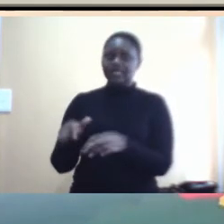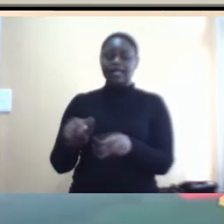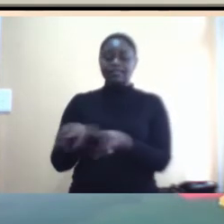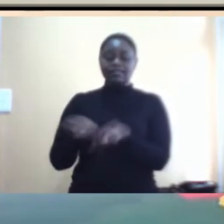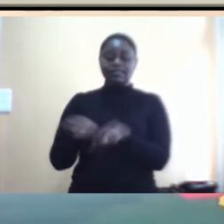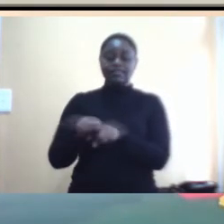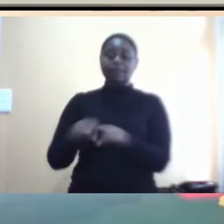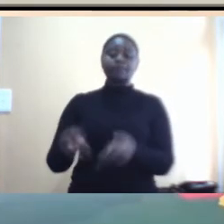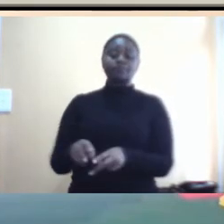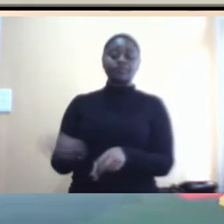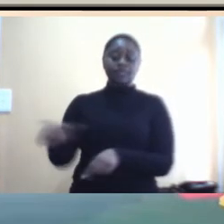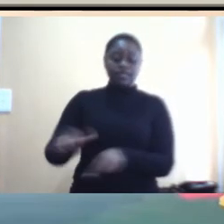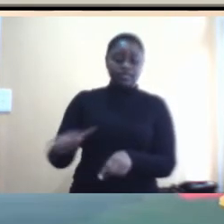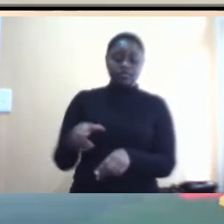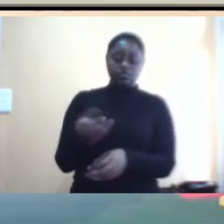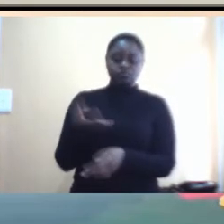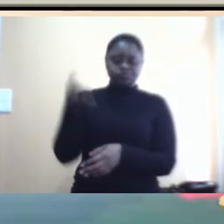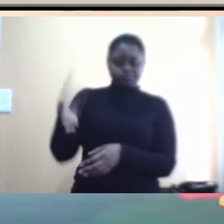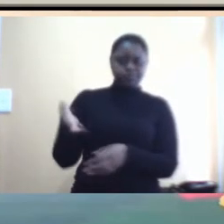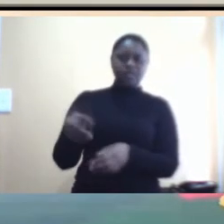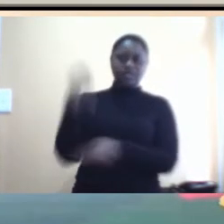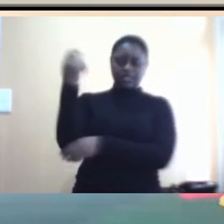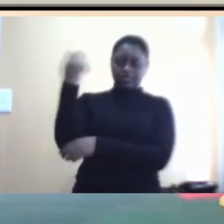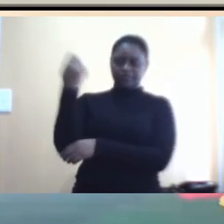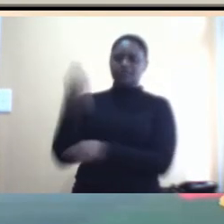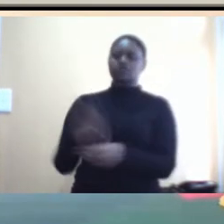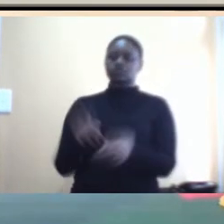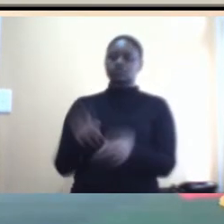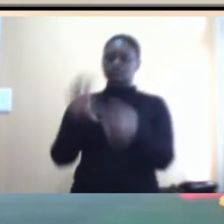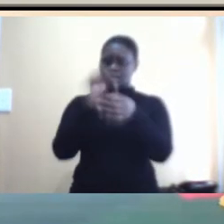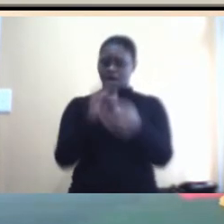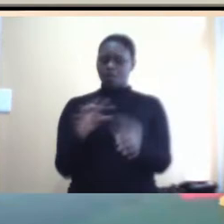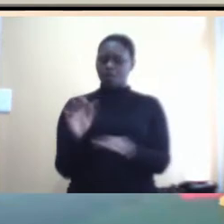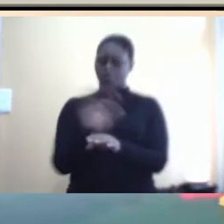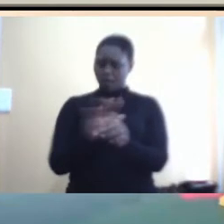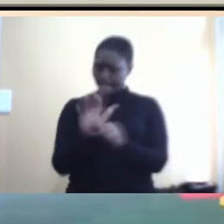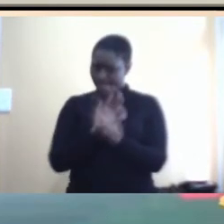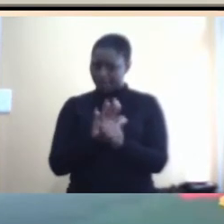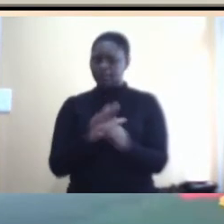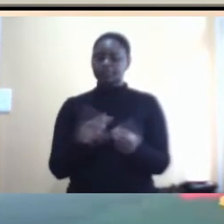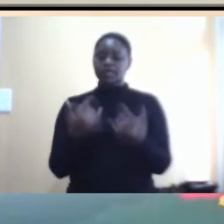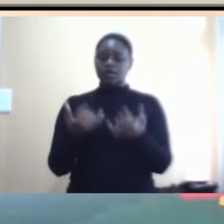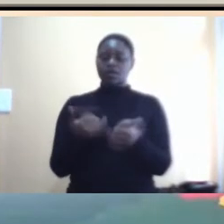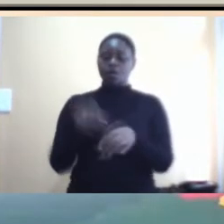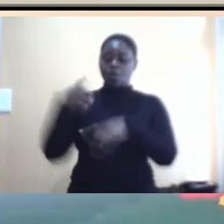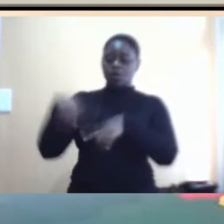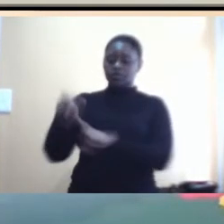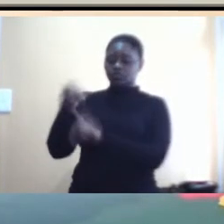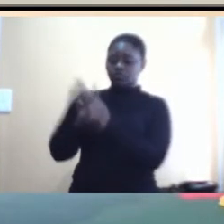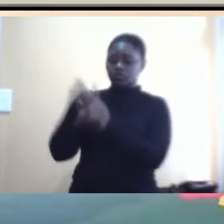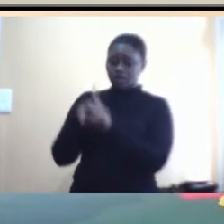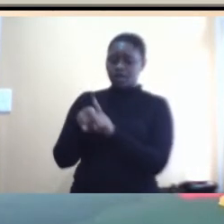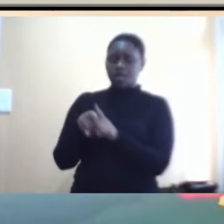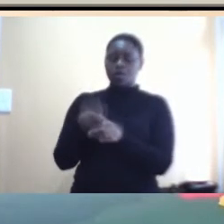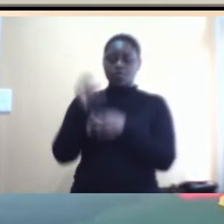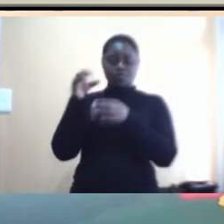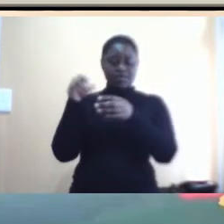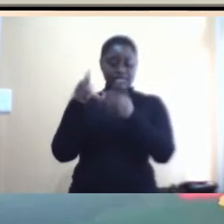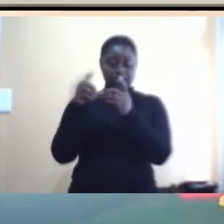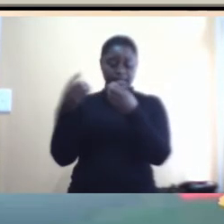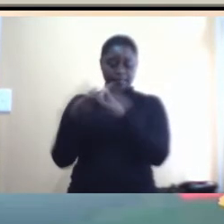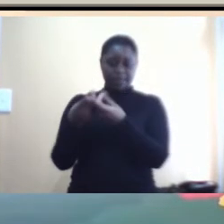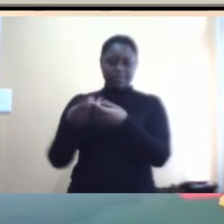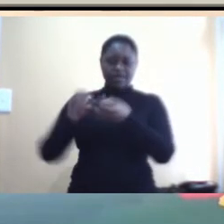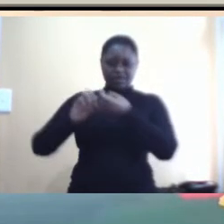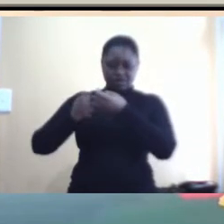land available in our villages and our backyard. Honorable Chair, we want to state clearly that the department's plan